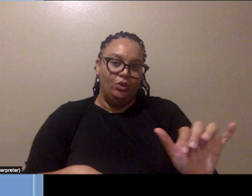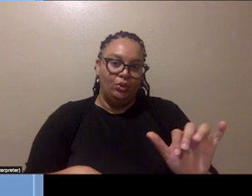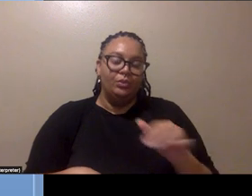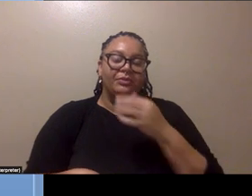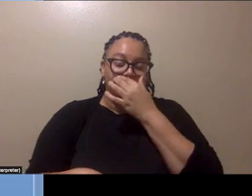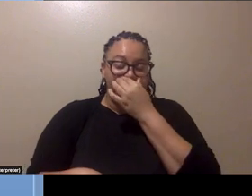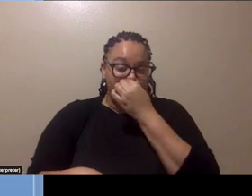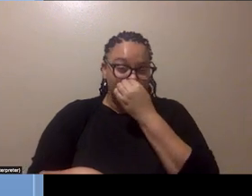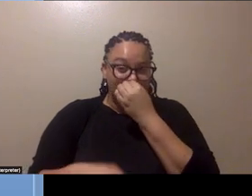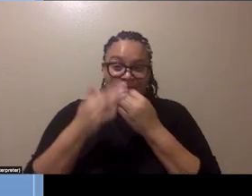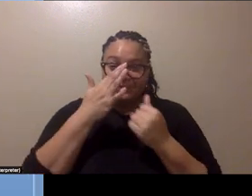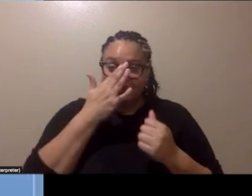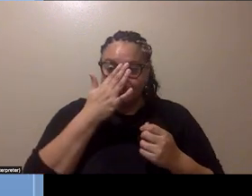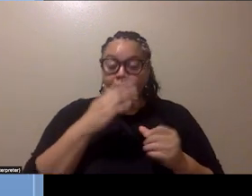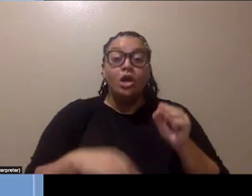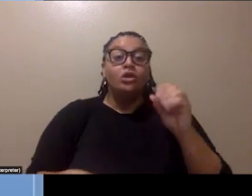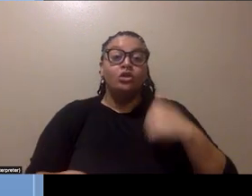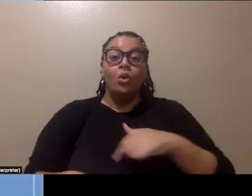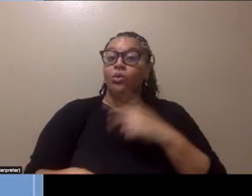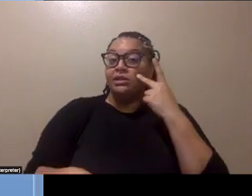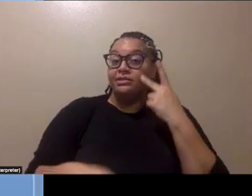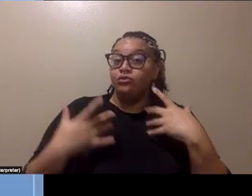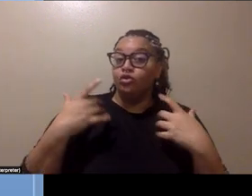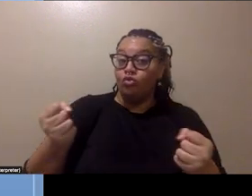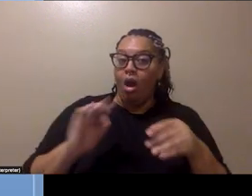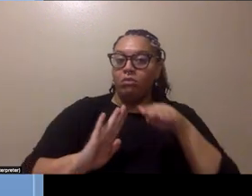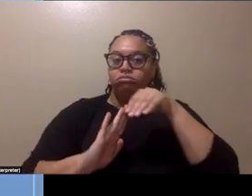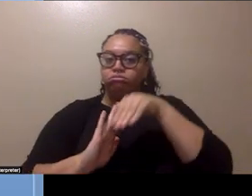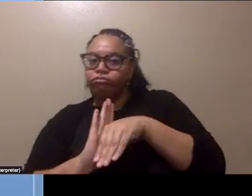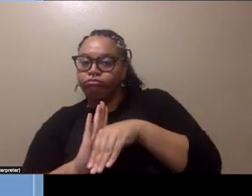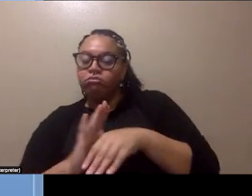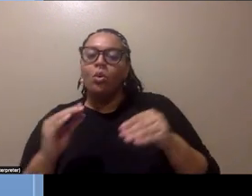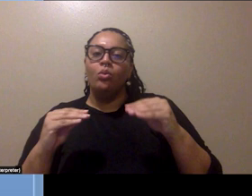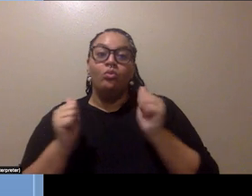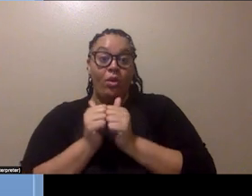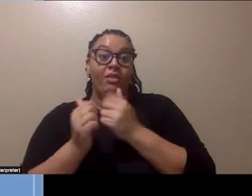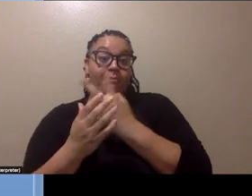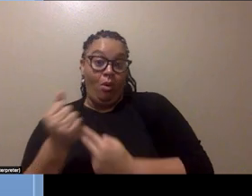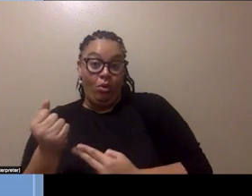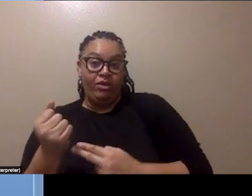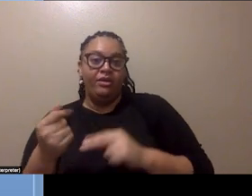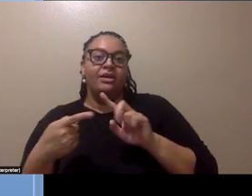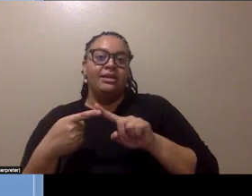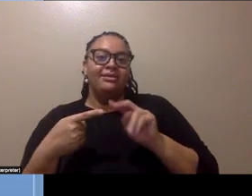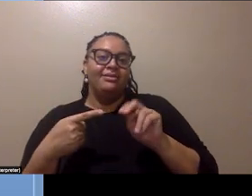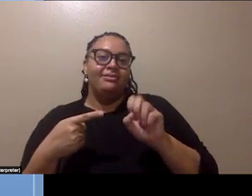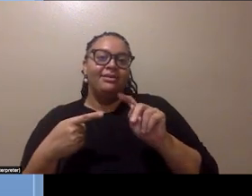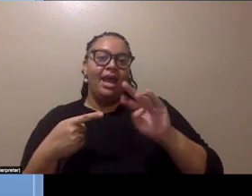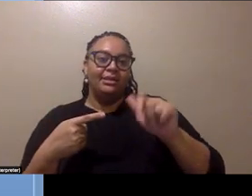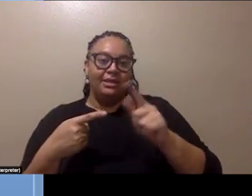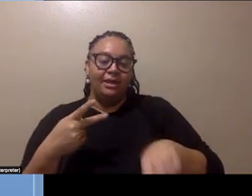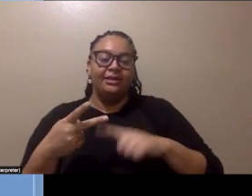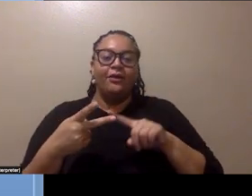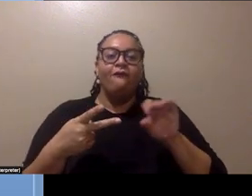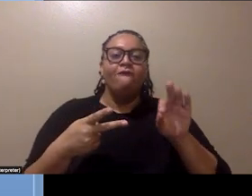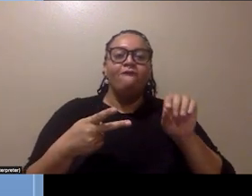of 8 since 2001. So we're seeing pretty strong declines in both nesting and foraging across all